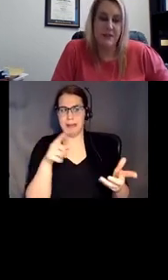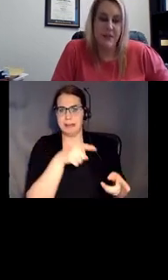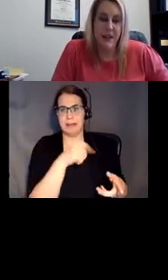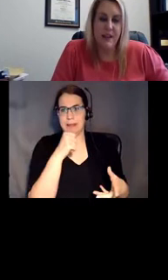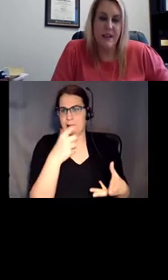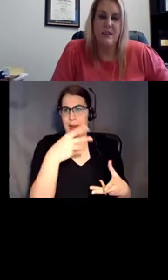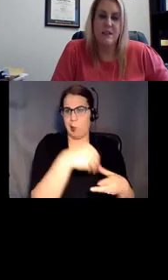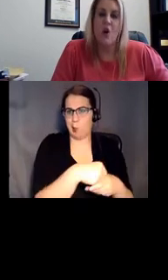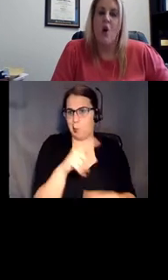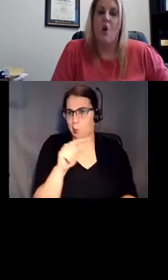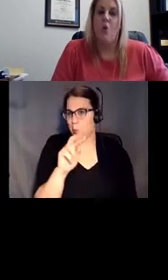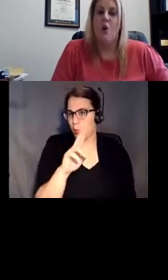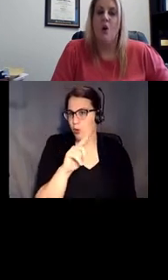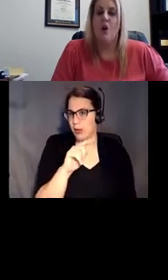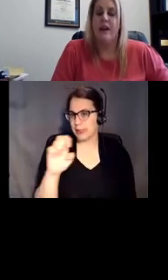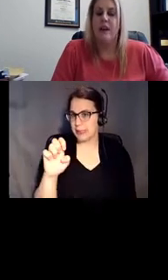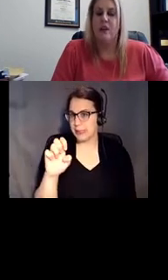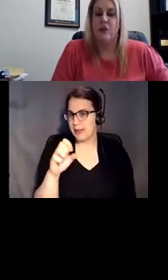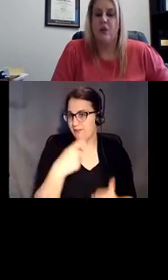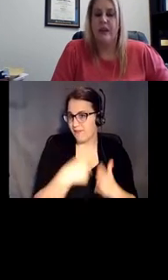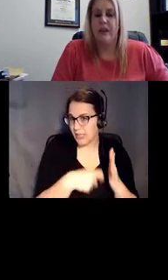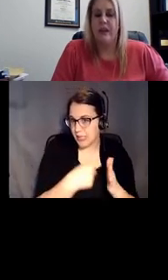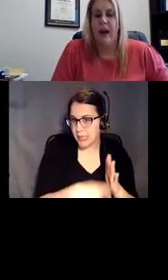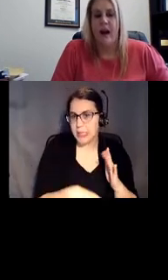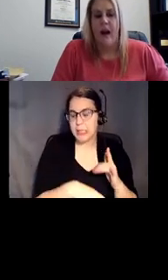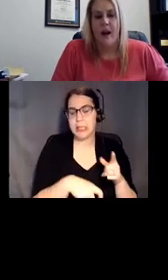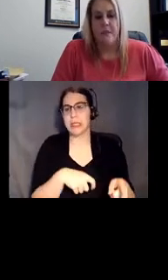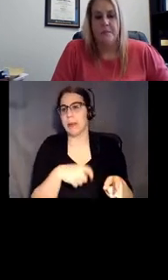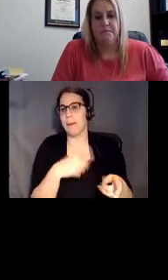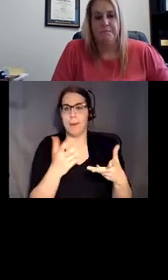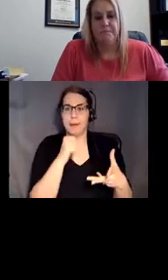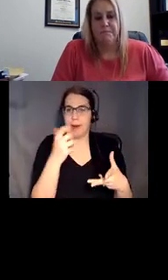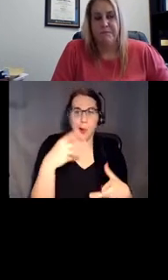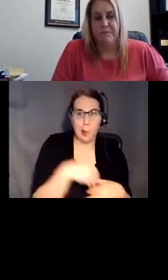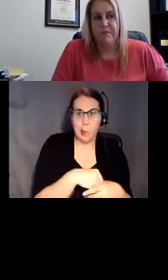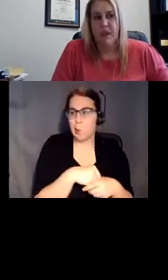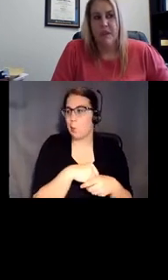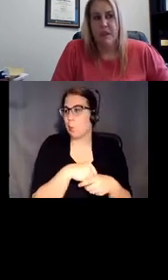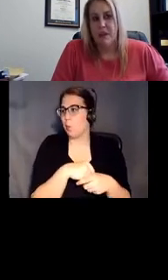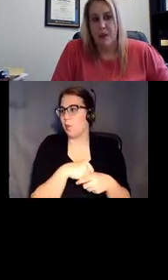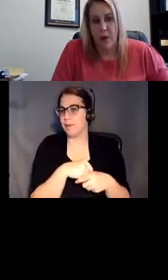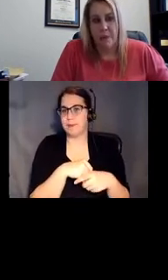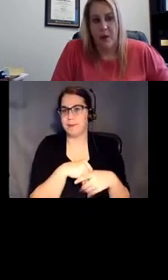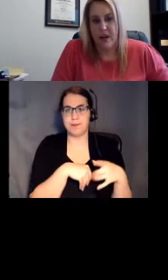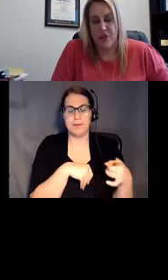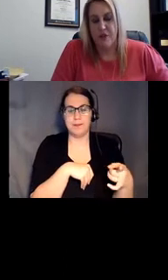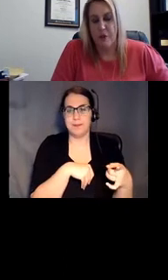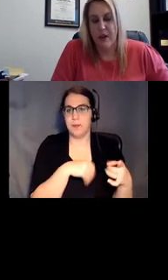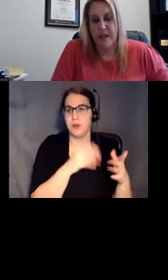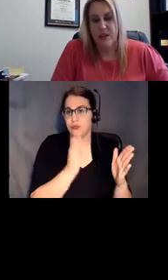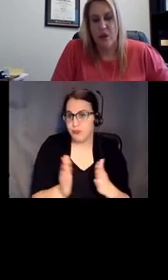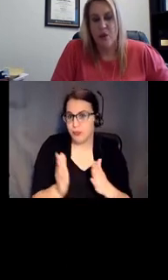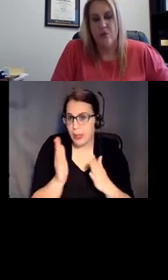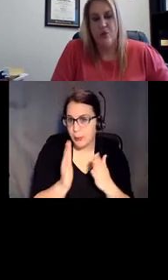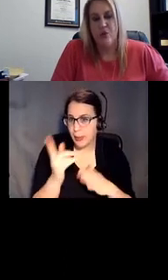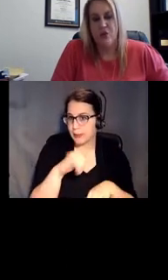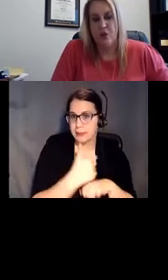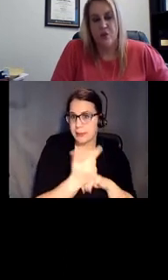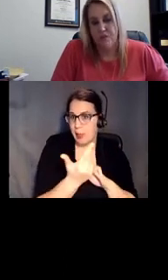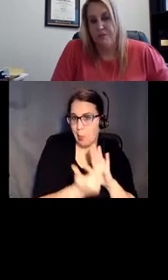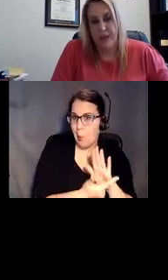trustee fees or including the preparation for it.